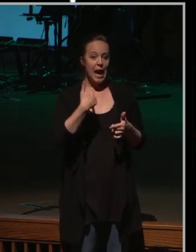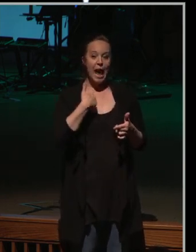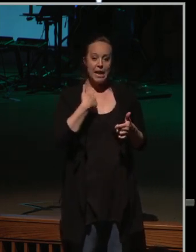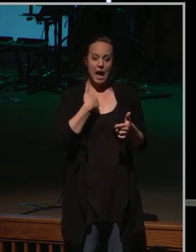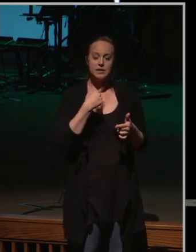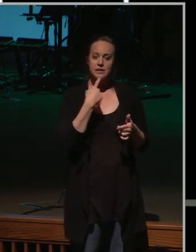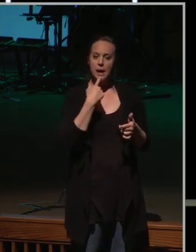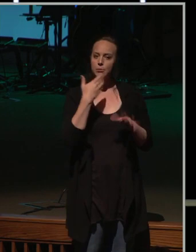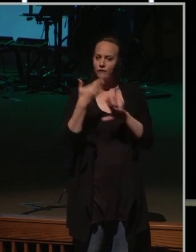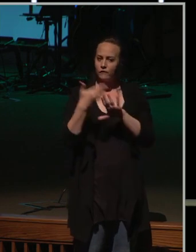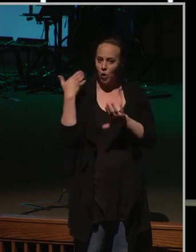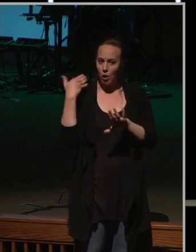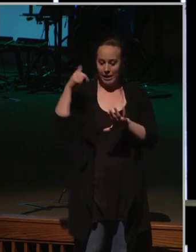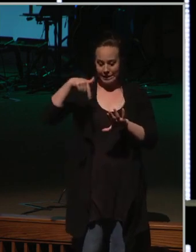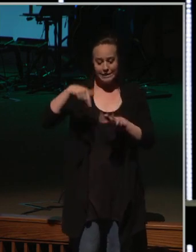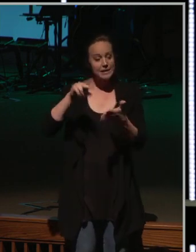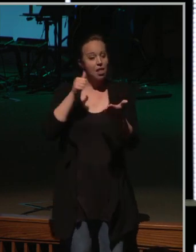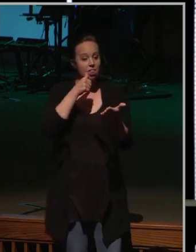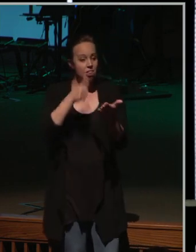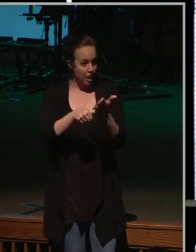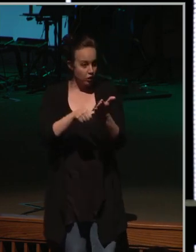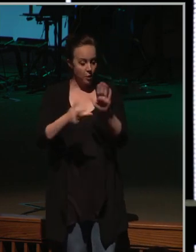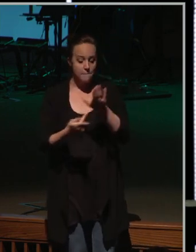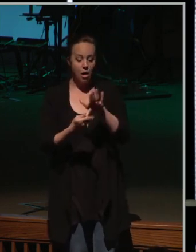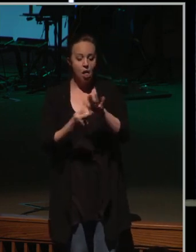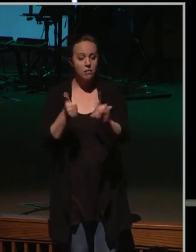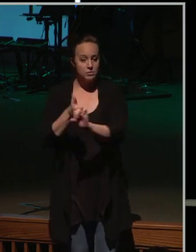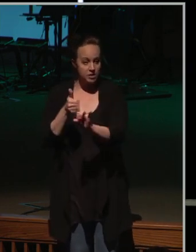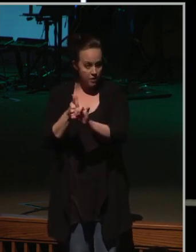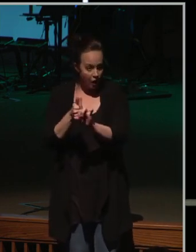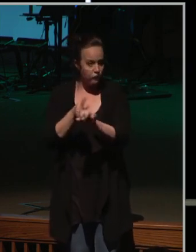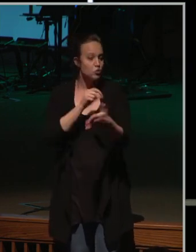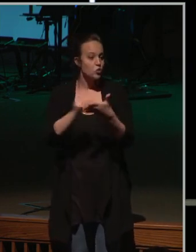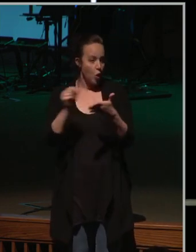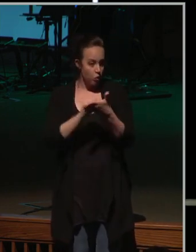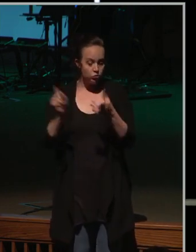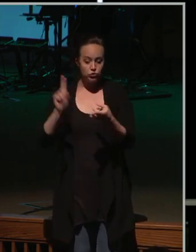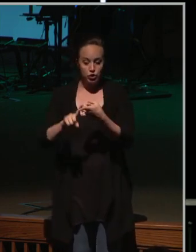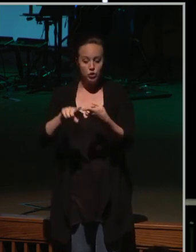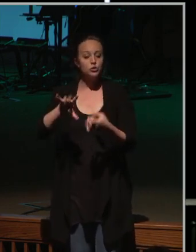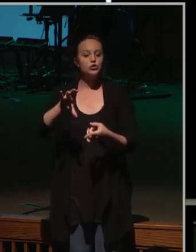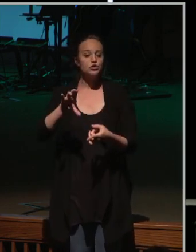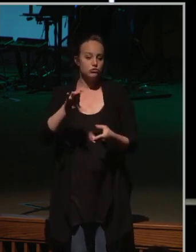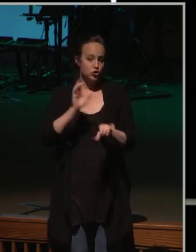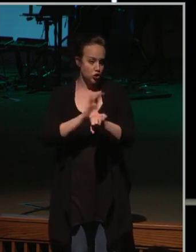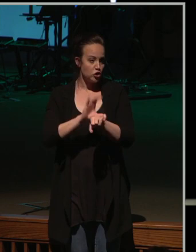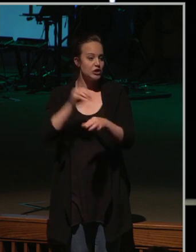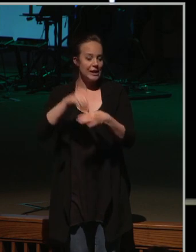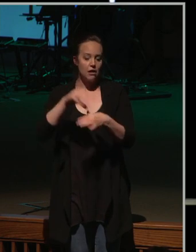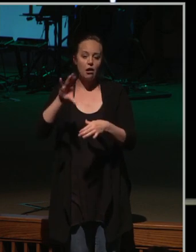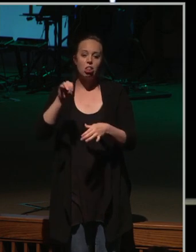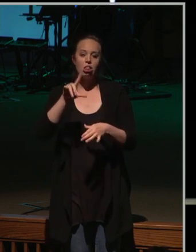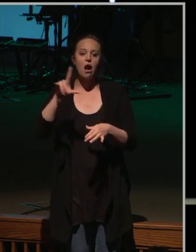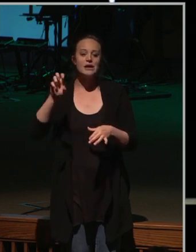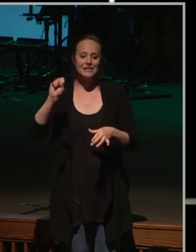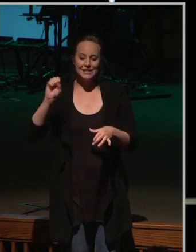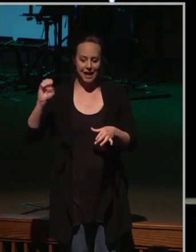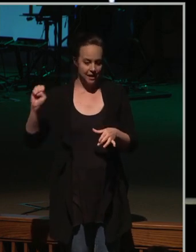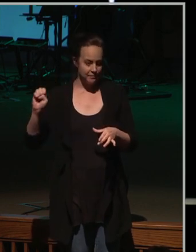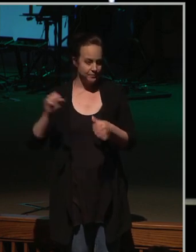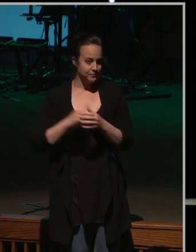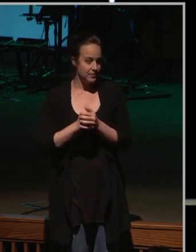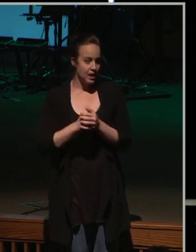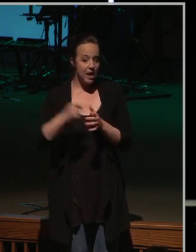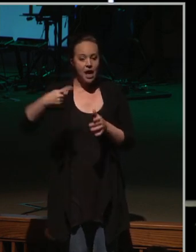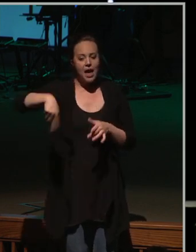a letter that Paul wrote to the church at Colossae. And it's interesting that what we know about that city is they had what we